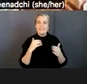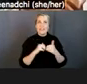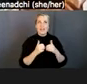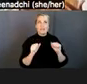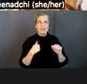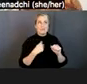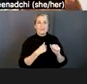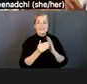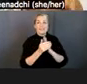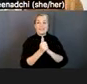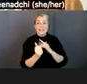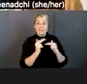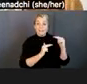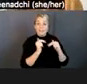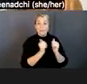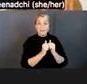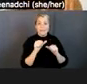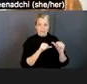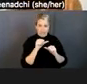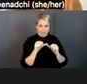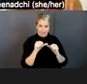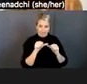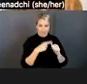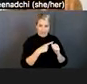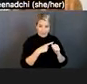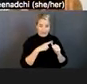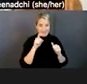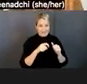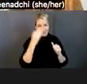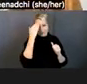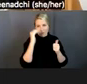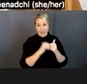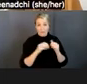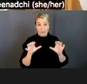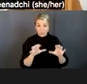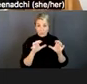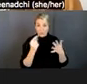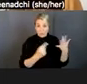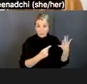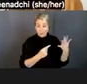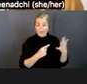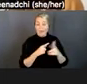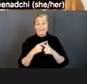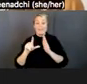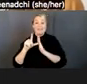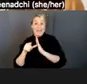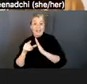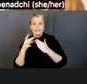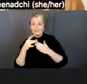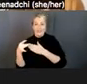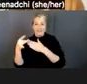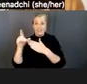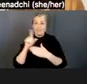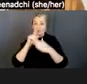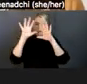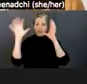skill build with each other, these things that we need to know how to do in order to be able to navigate the real